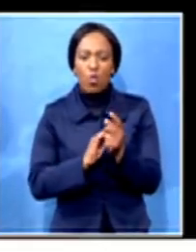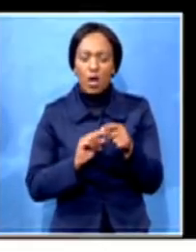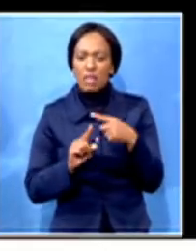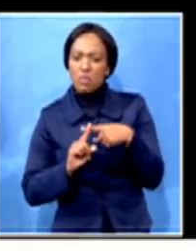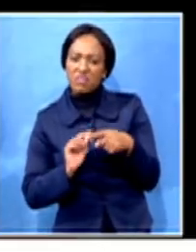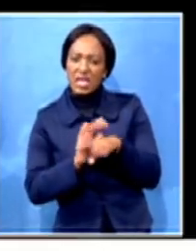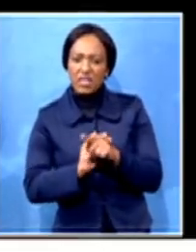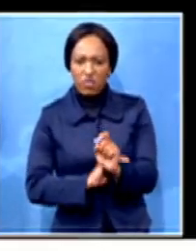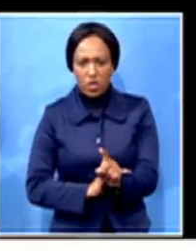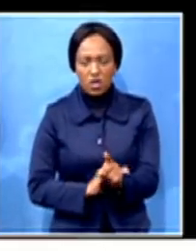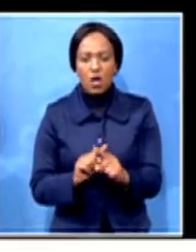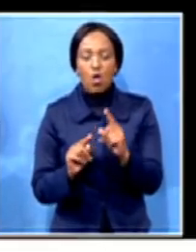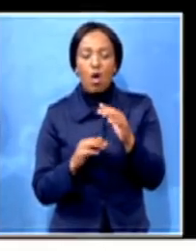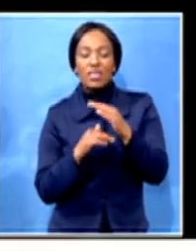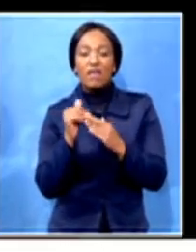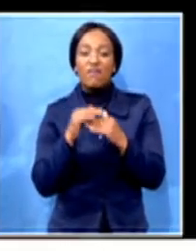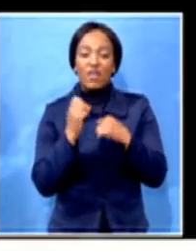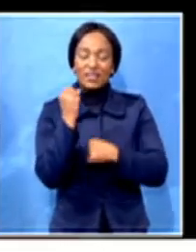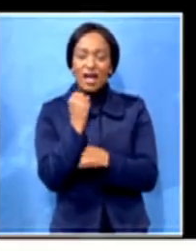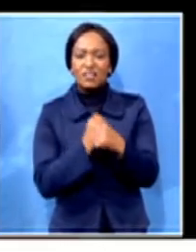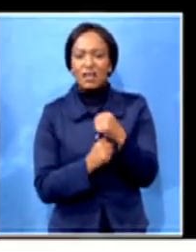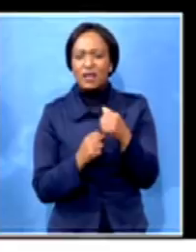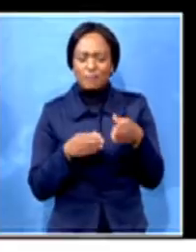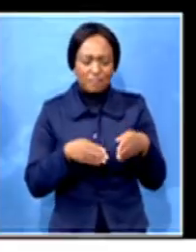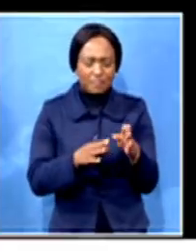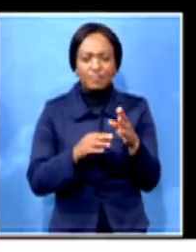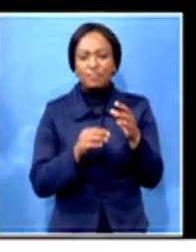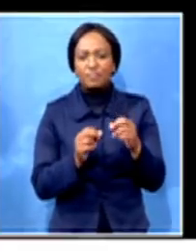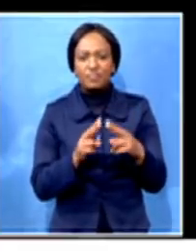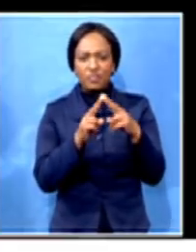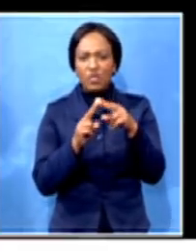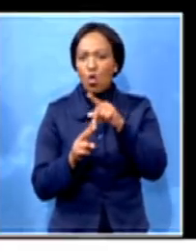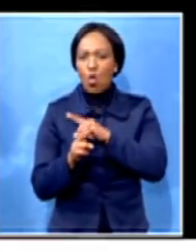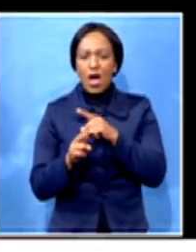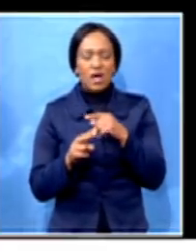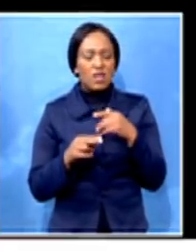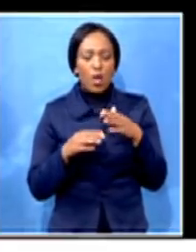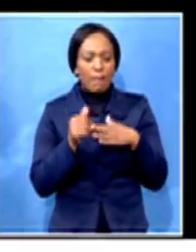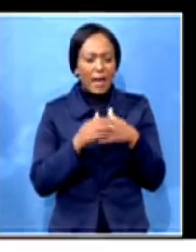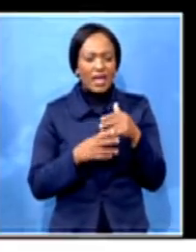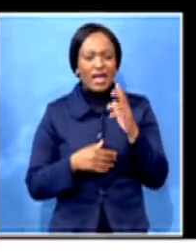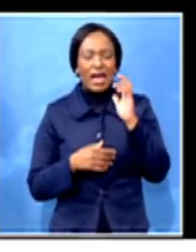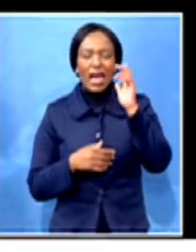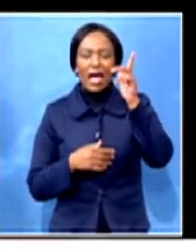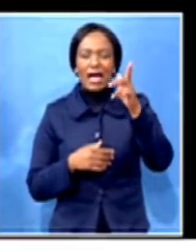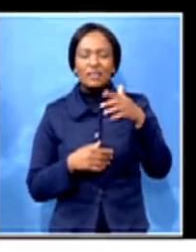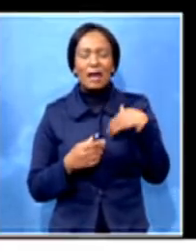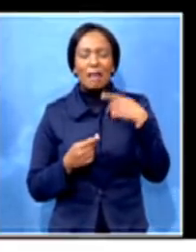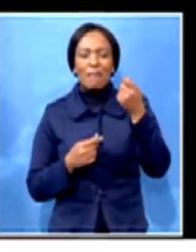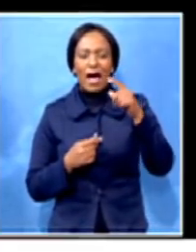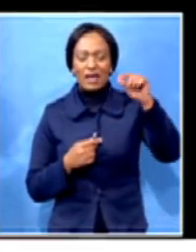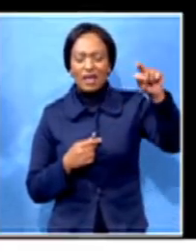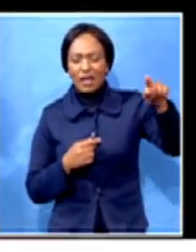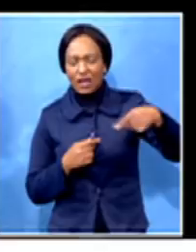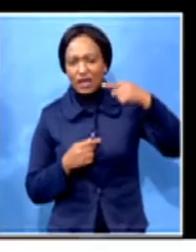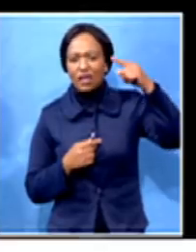that these infrastructure projects are the type of infrastructure projects that take forever to generate a return, in other words, you invest in it now, but it